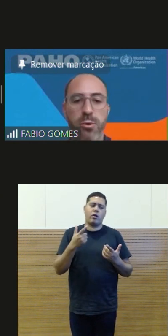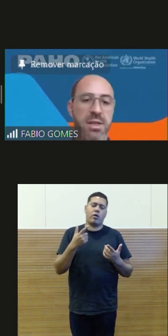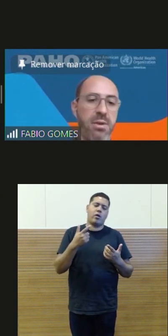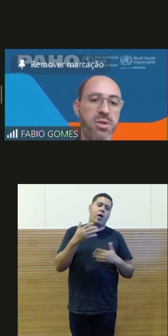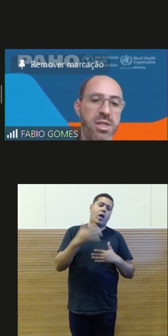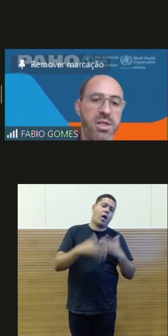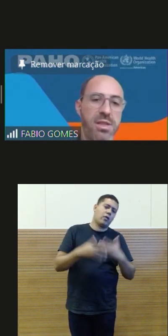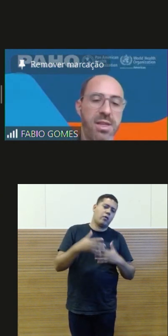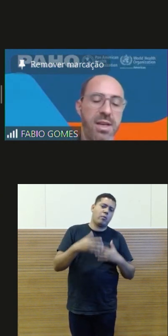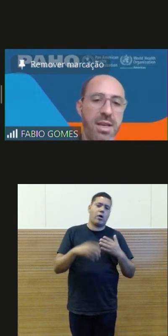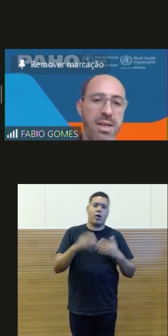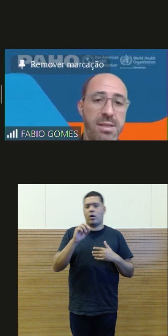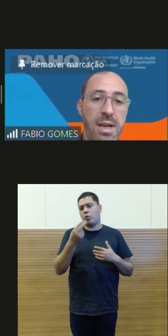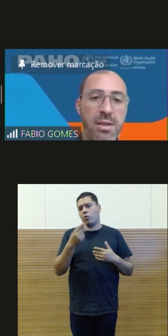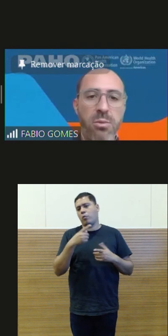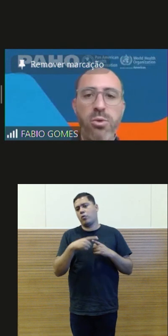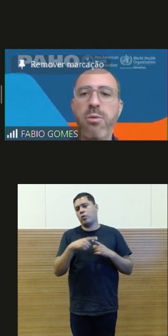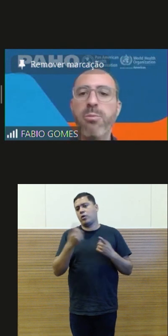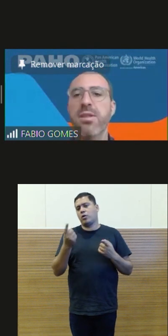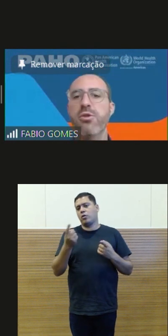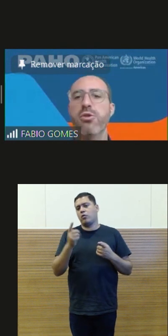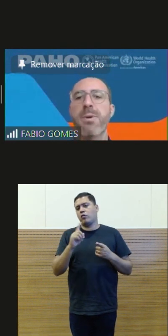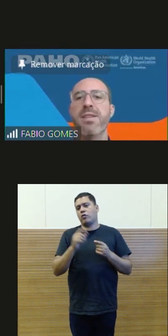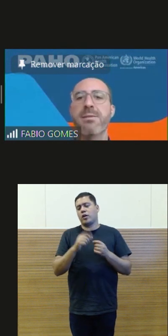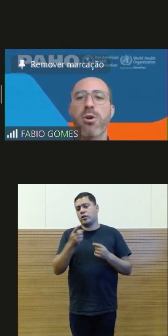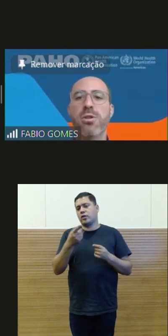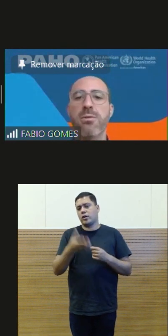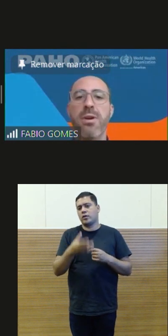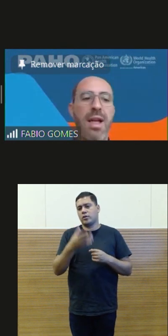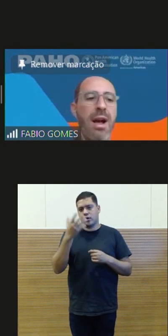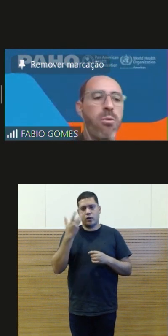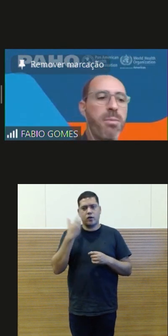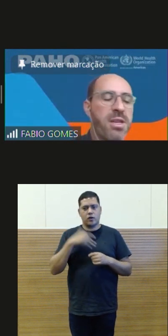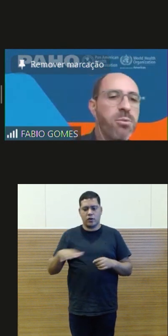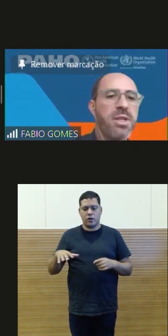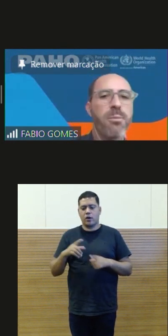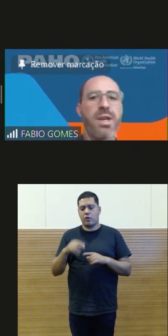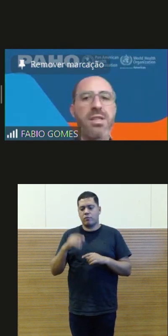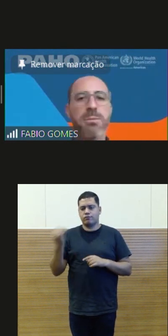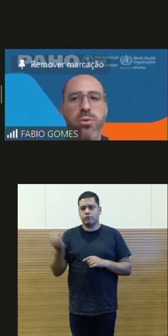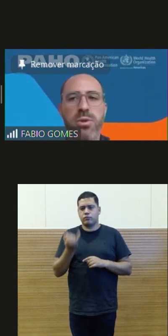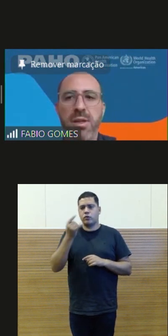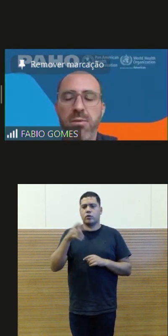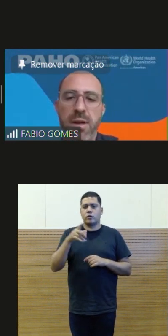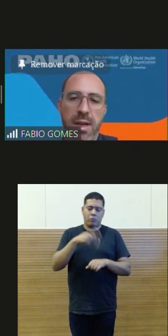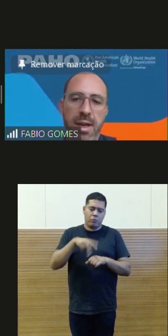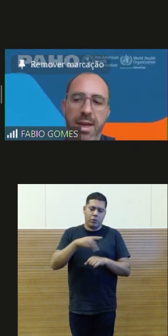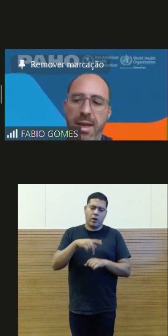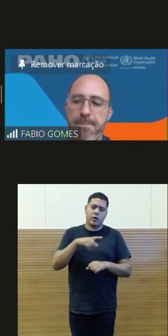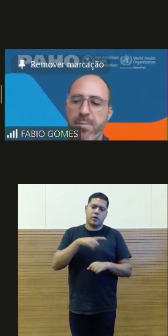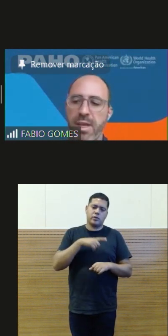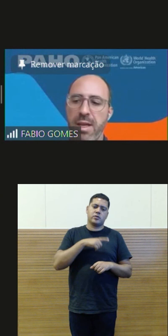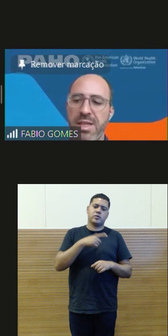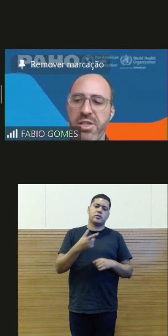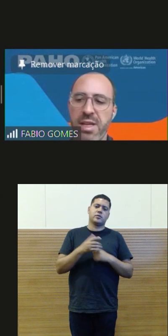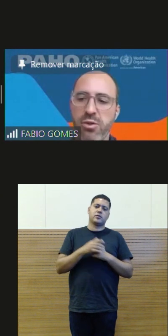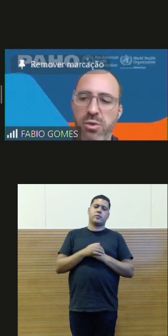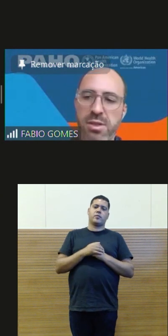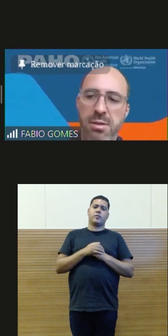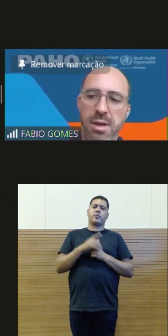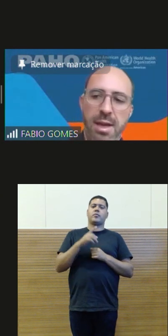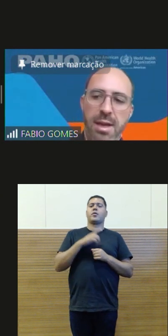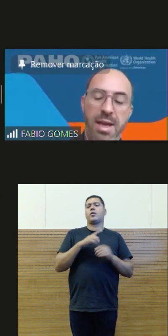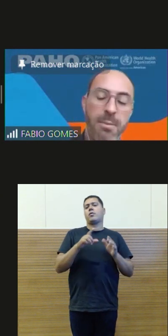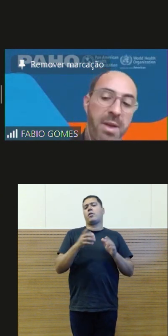or they violate or are abusive because they are directed to children. So it is very important for the